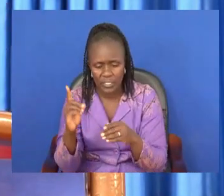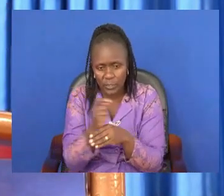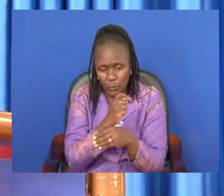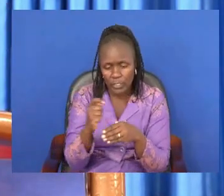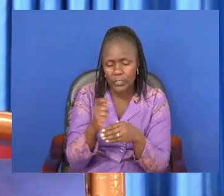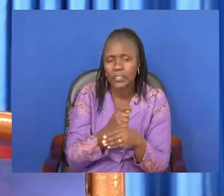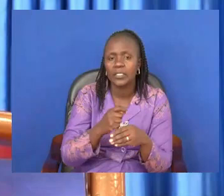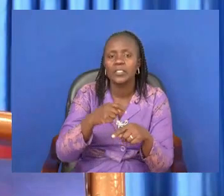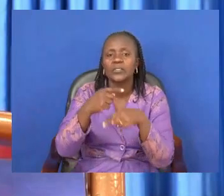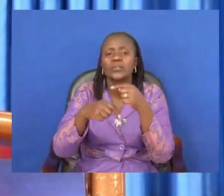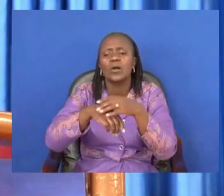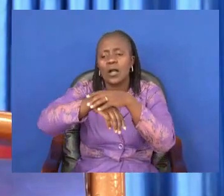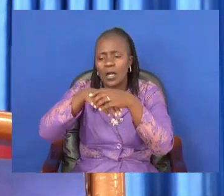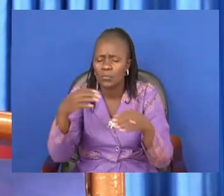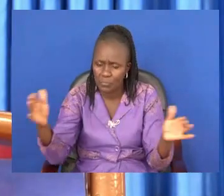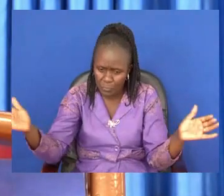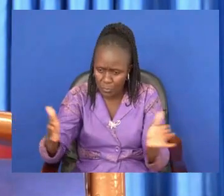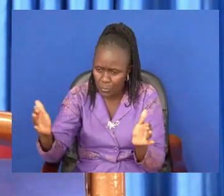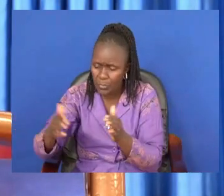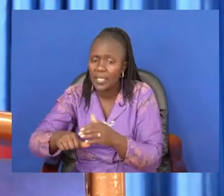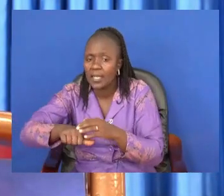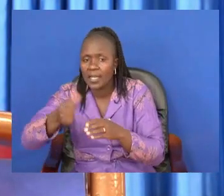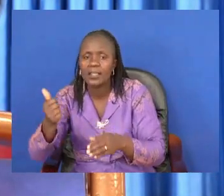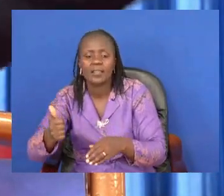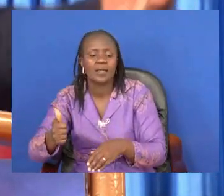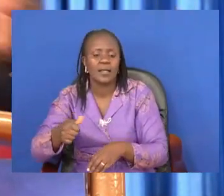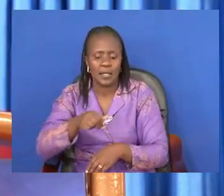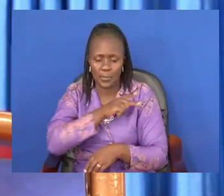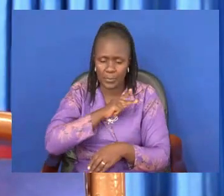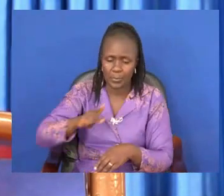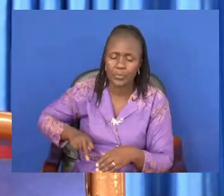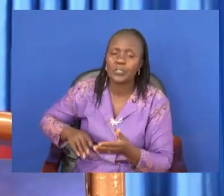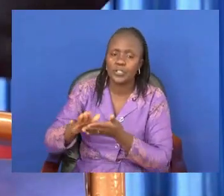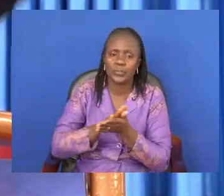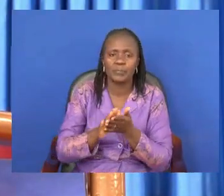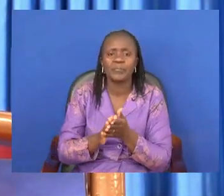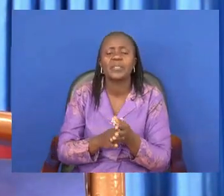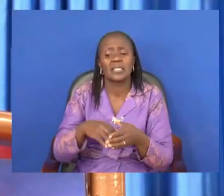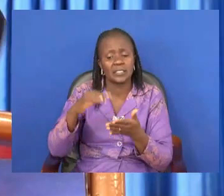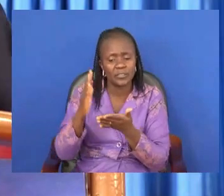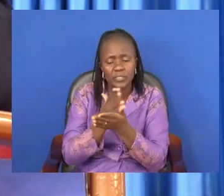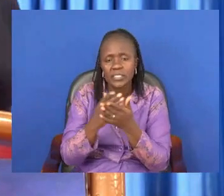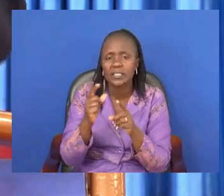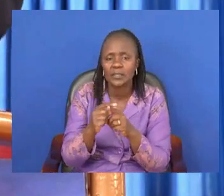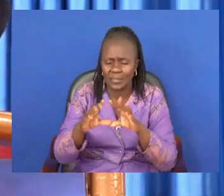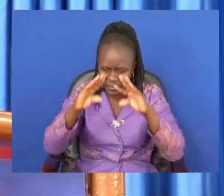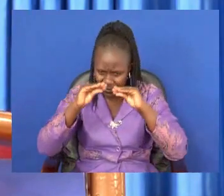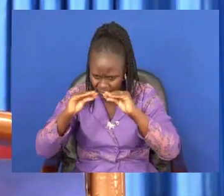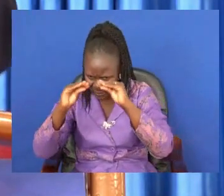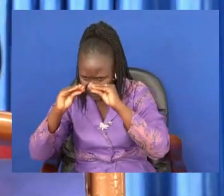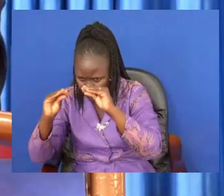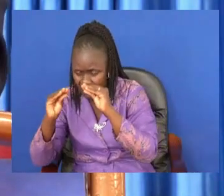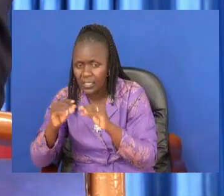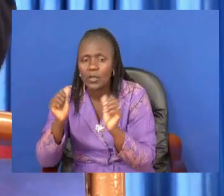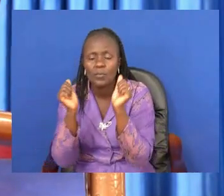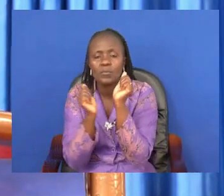trained to go and bring others into the kingdom of God, to go and disciple, to go and teach. And that is what Paul